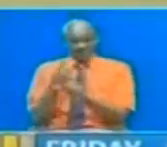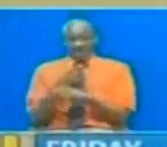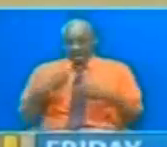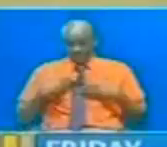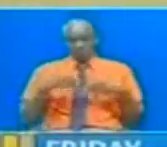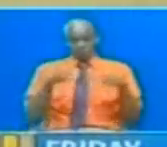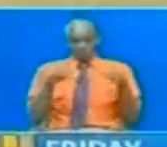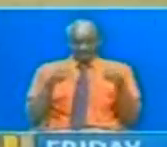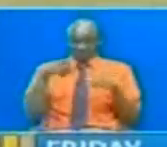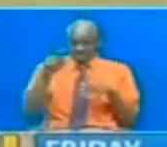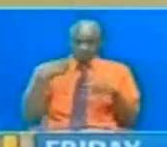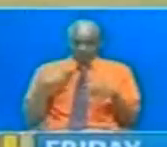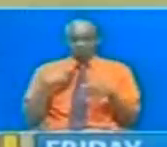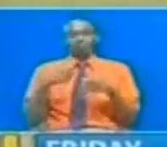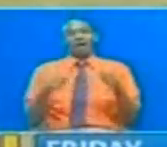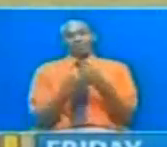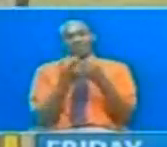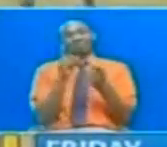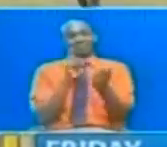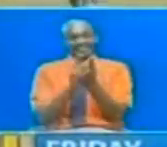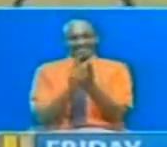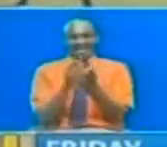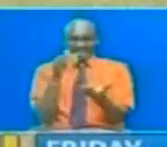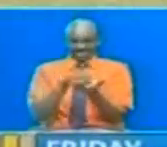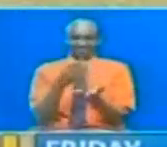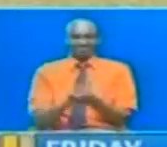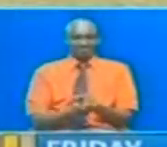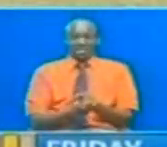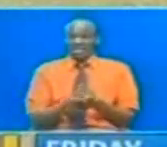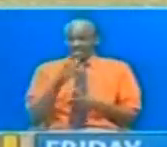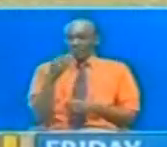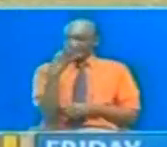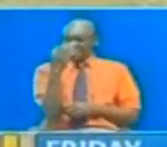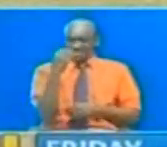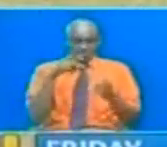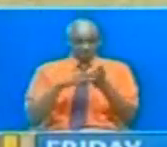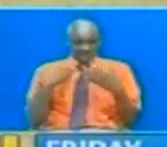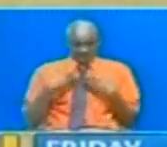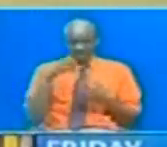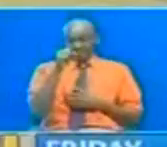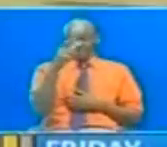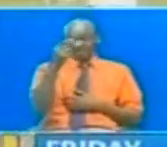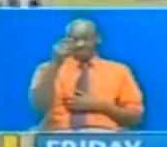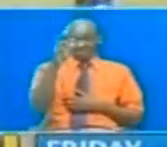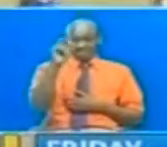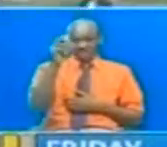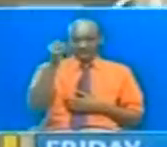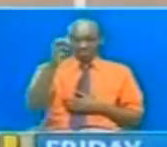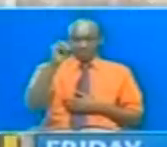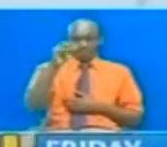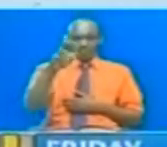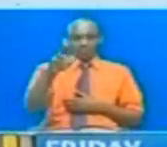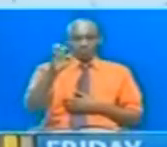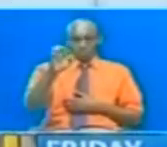on course to make it for the playoffs. With 30 points, Pan-African Strathmore Lions lead the Kenyan Cup standings,